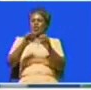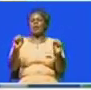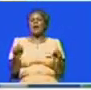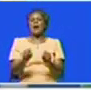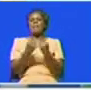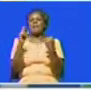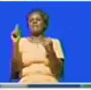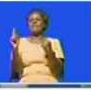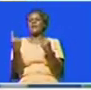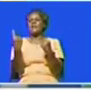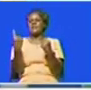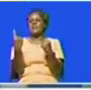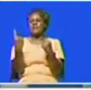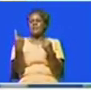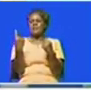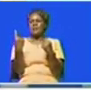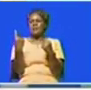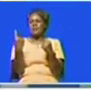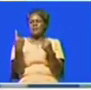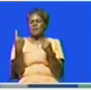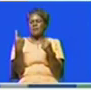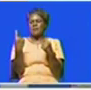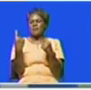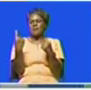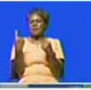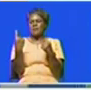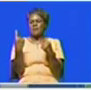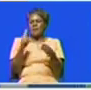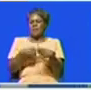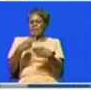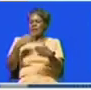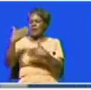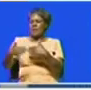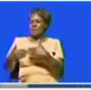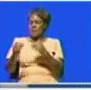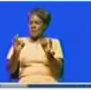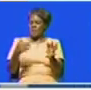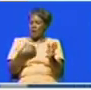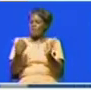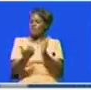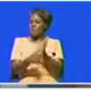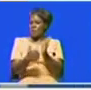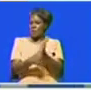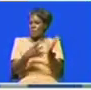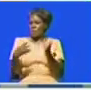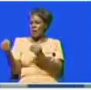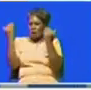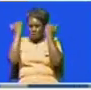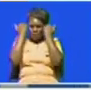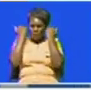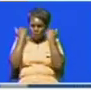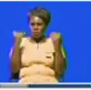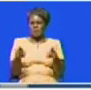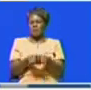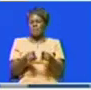they are supposed to be when the time comes, which is at this point is October 17th. And then after that, then if there's still an issue, they'll still run back to court like they